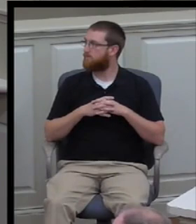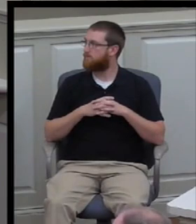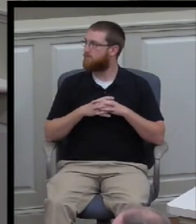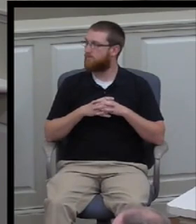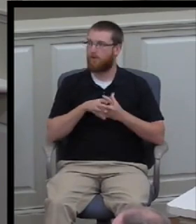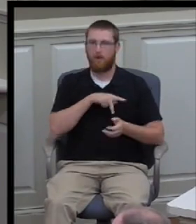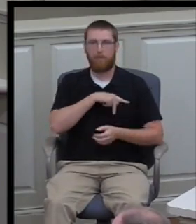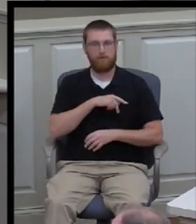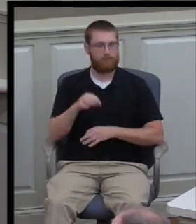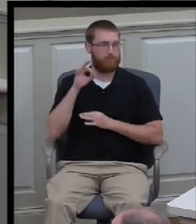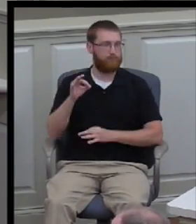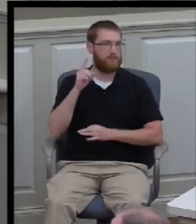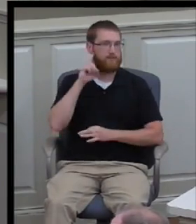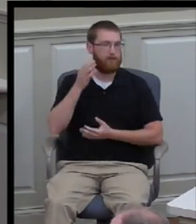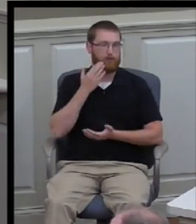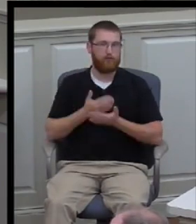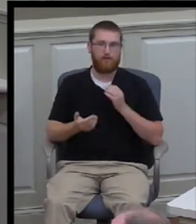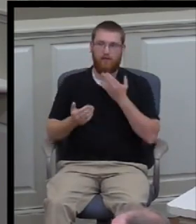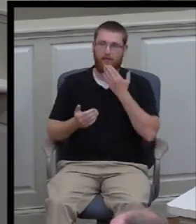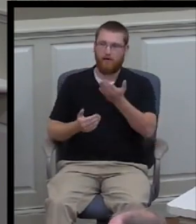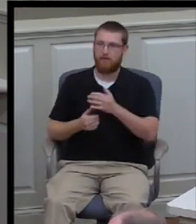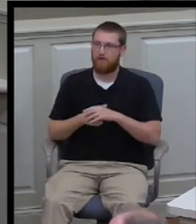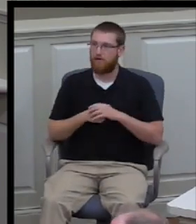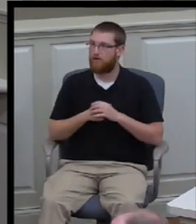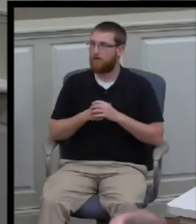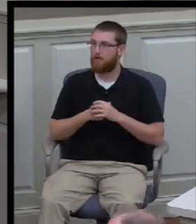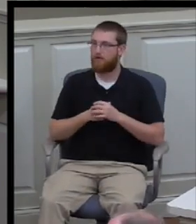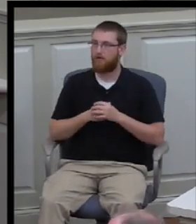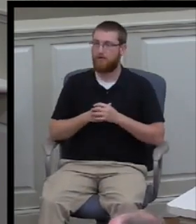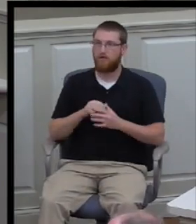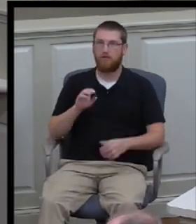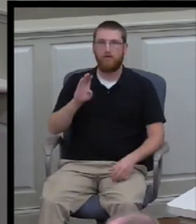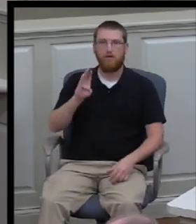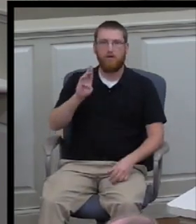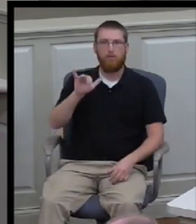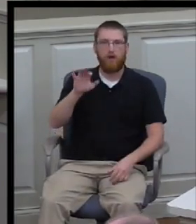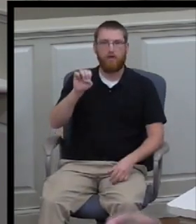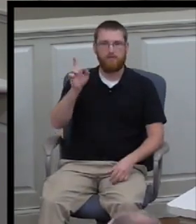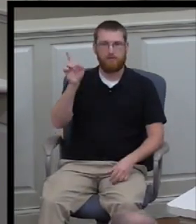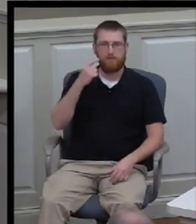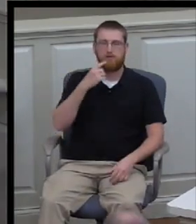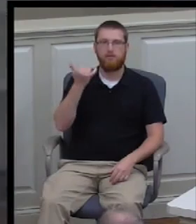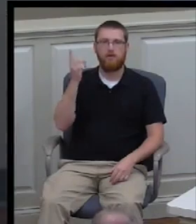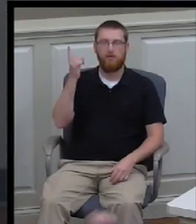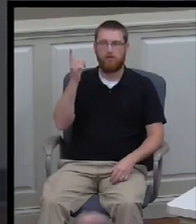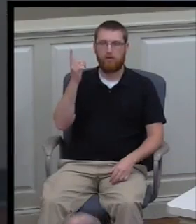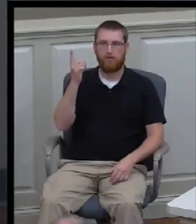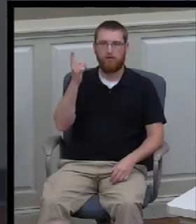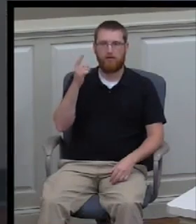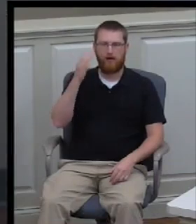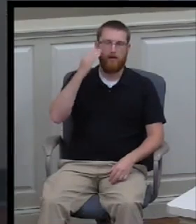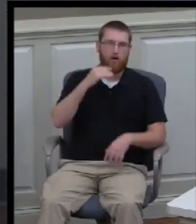Music to my ears. Okay. Thank you, sir. Yes, sir. I just have one thing I want to add. On behalf, I know this is a long